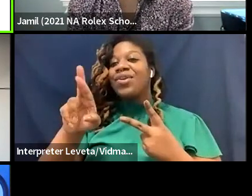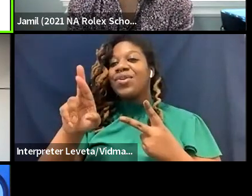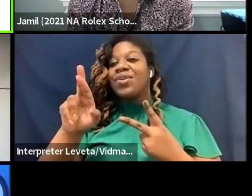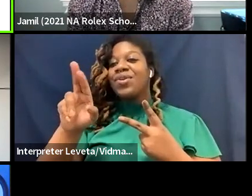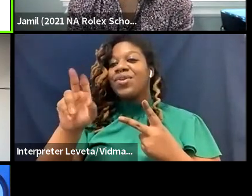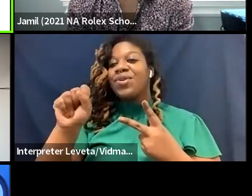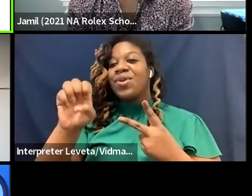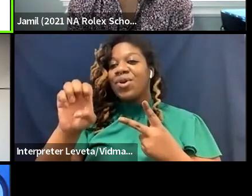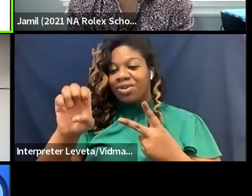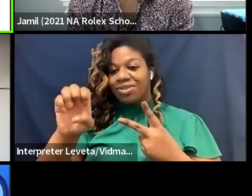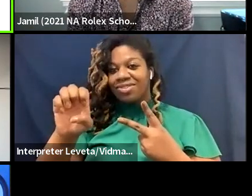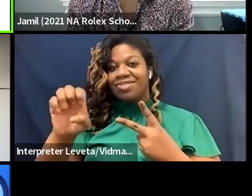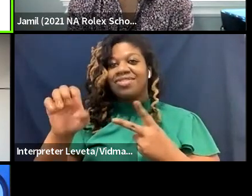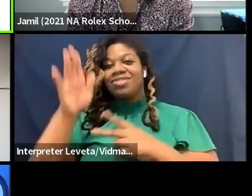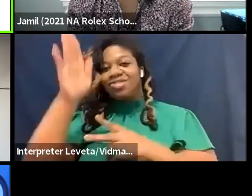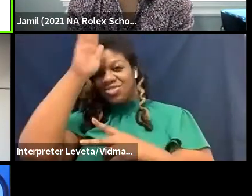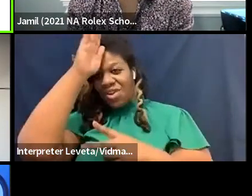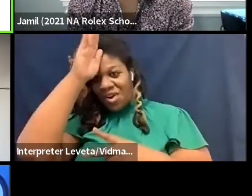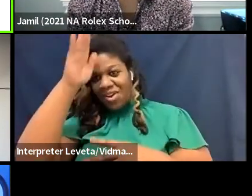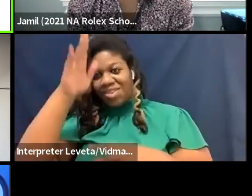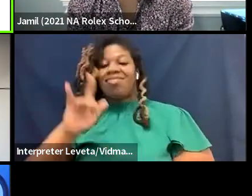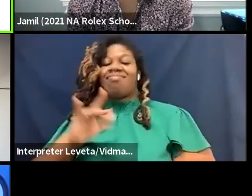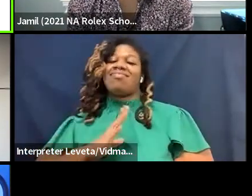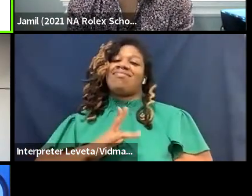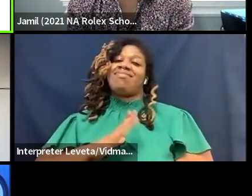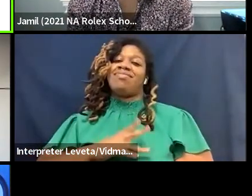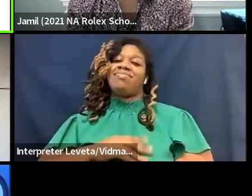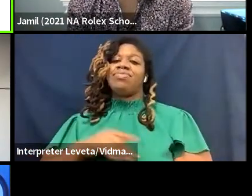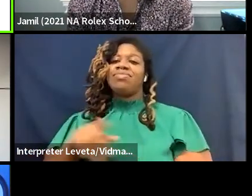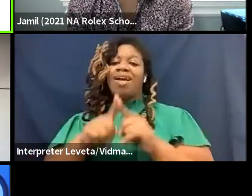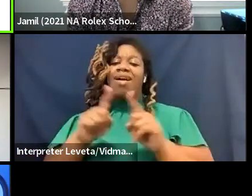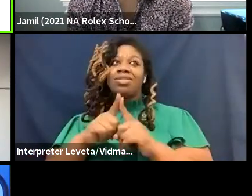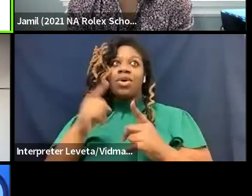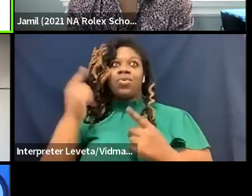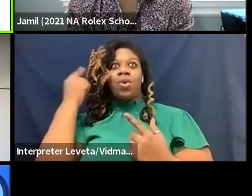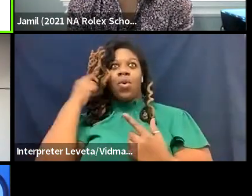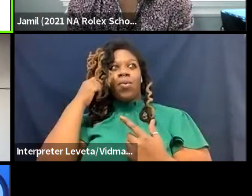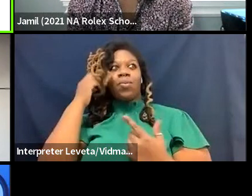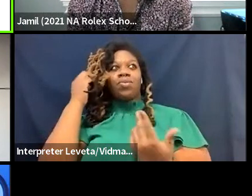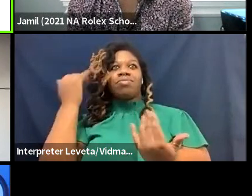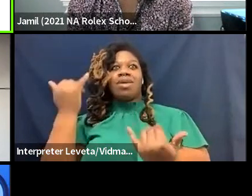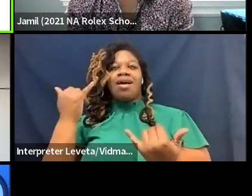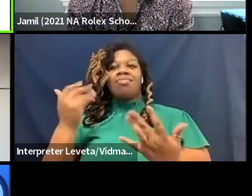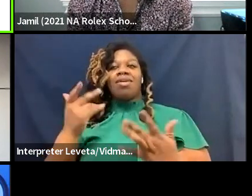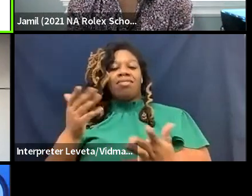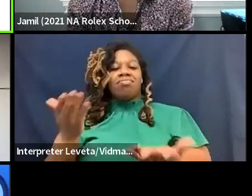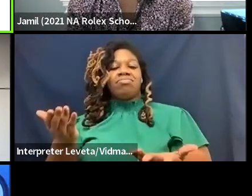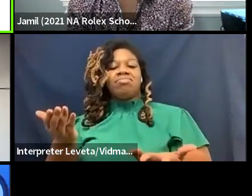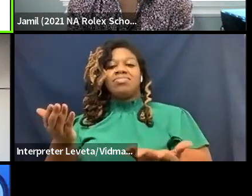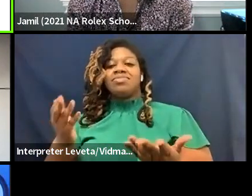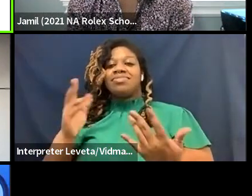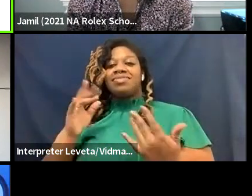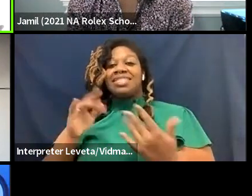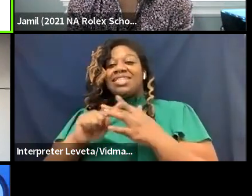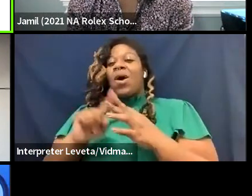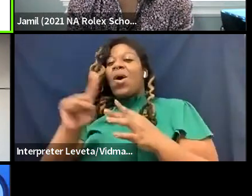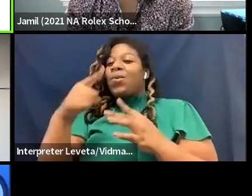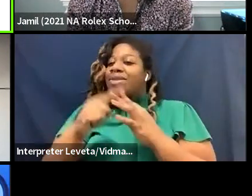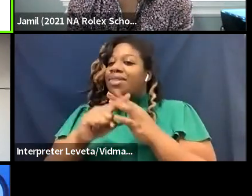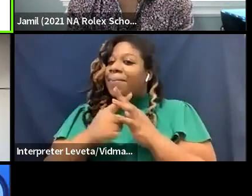knowing that like this is just the beginning of like such an amazing lifetime experience that I'm gonna get into was